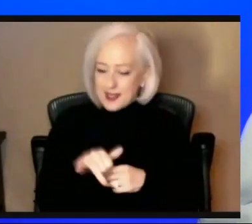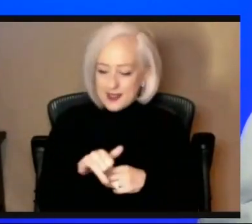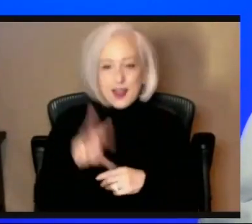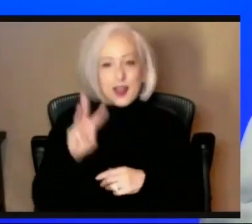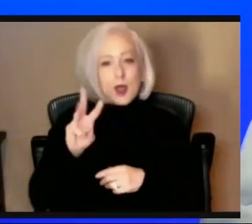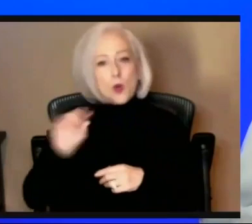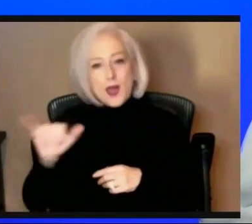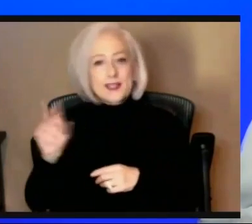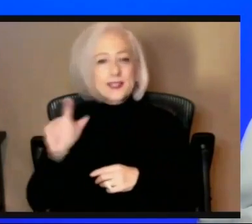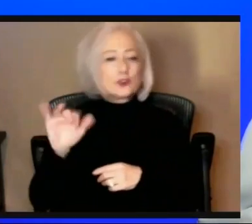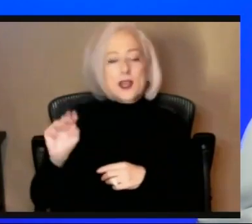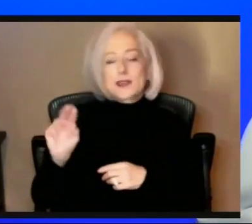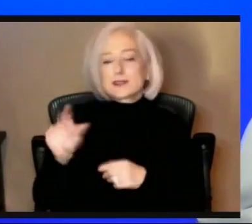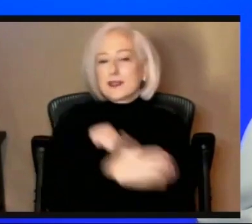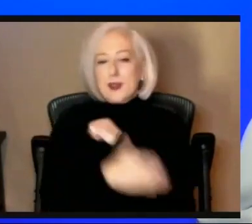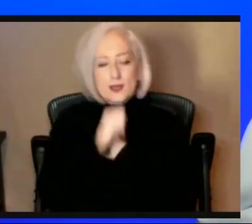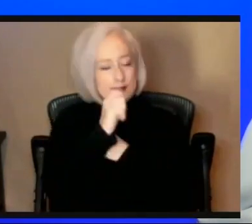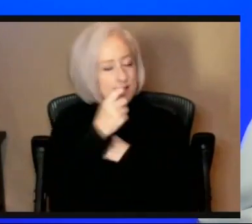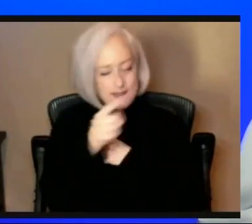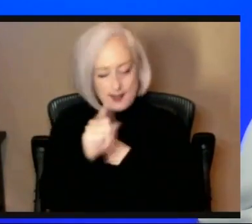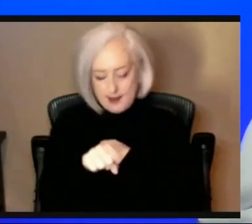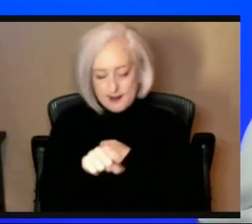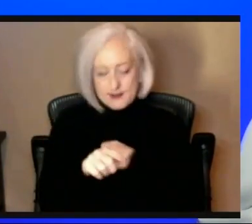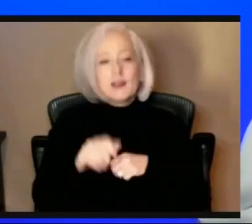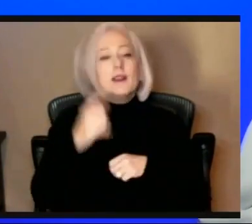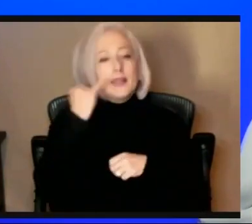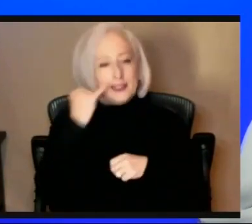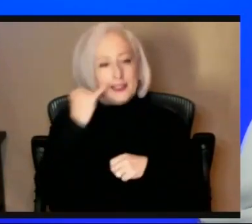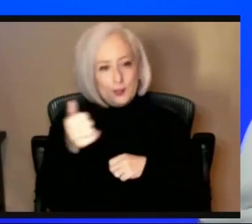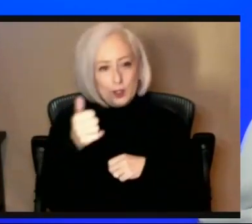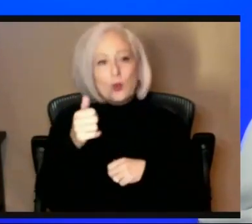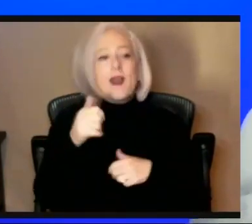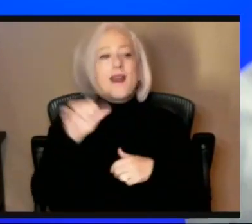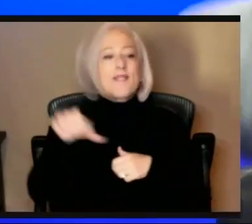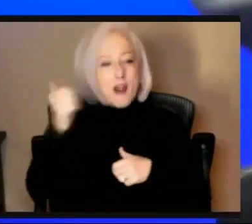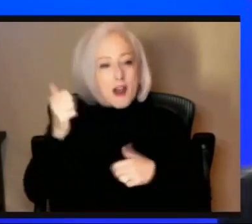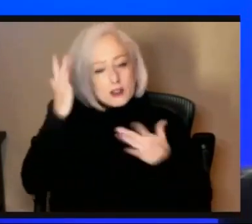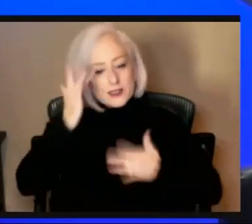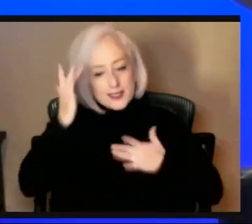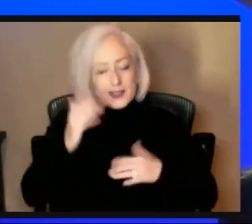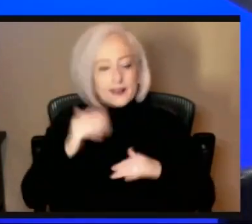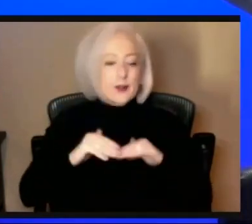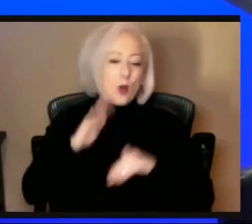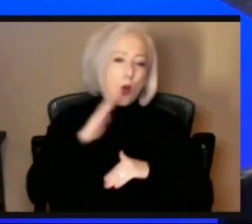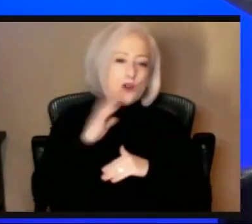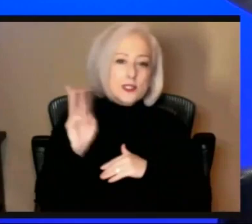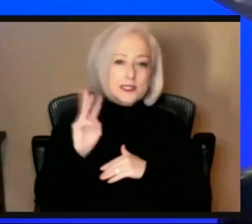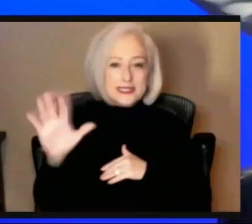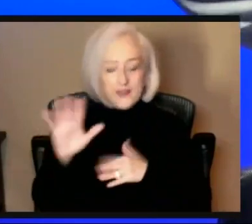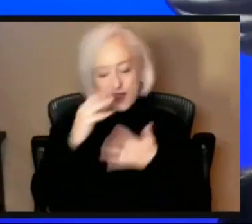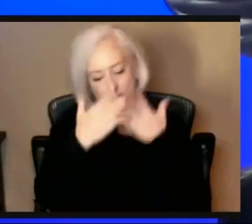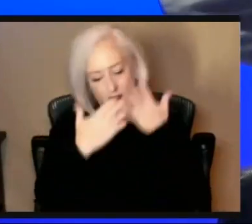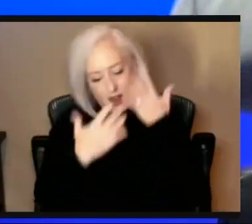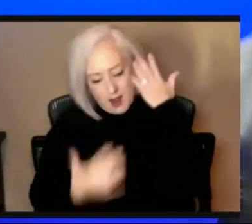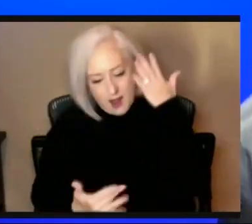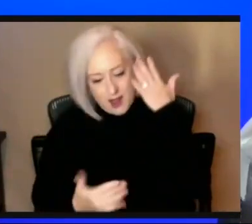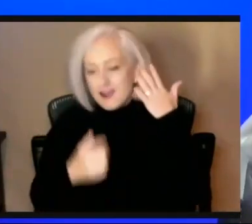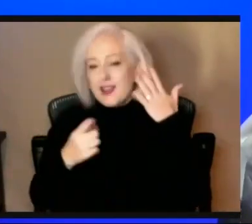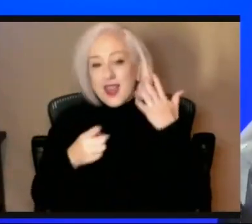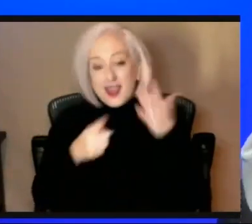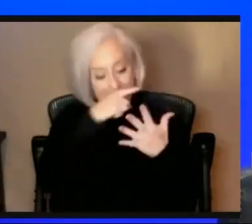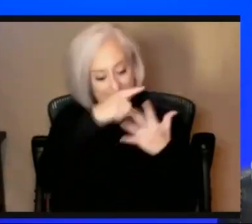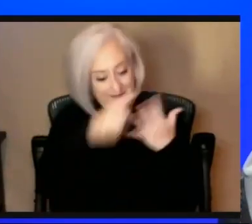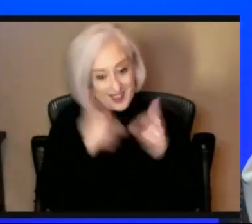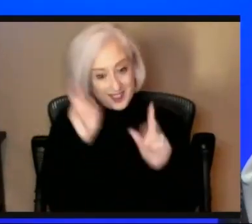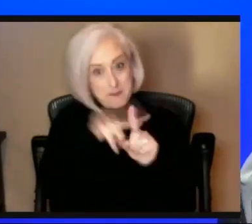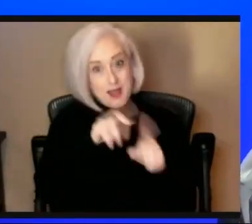Jackson. It really doesn't say that if you have underlying chronic disease, if you're over 65. All these long lists of things that apply to what puts